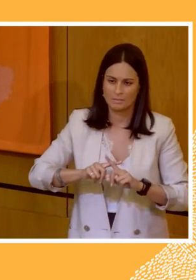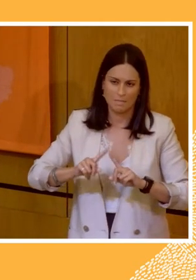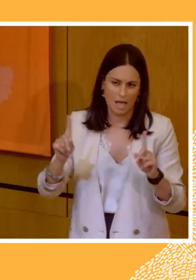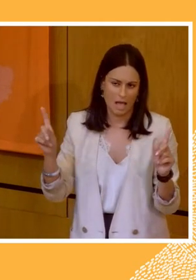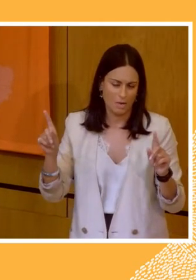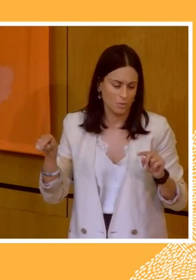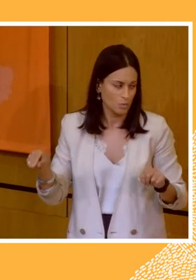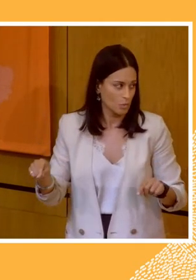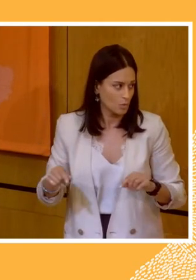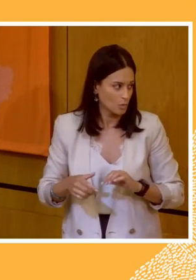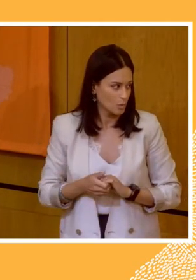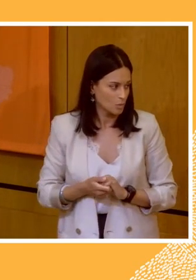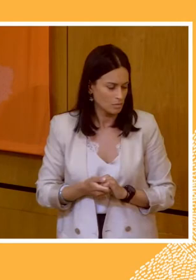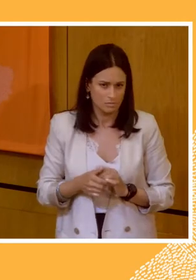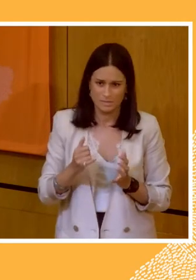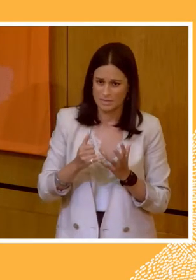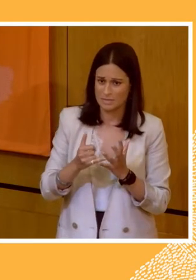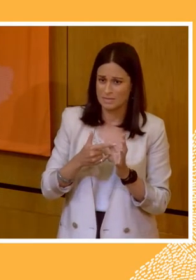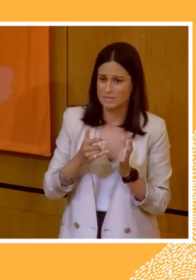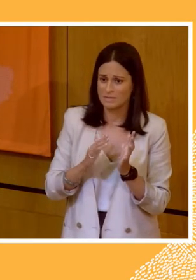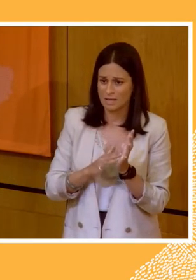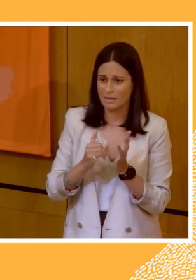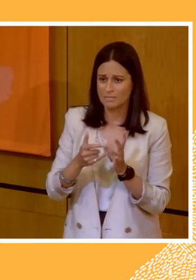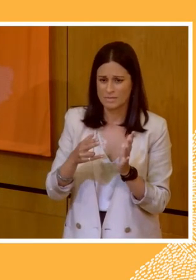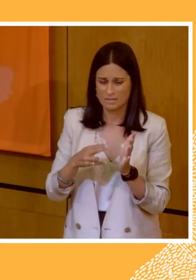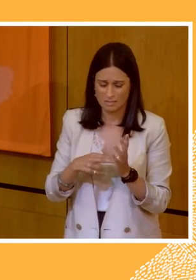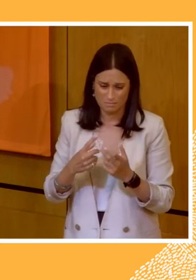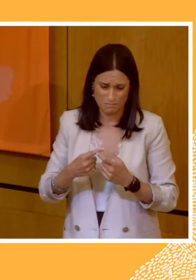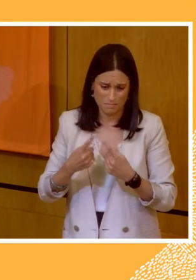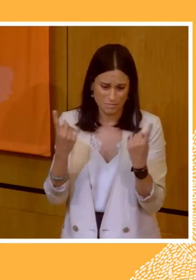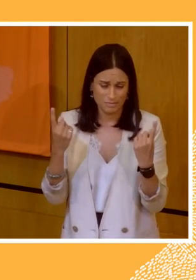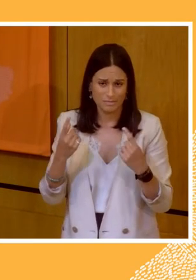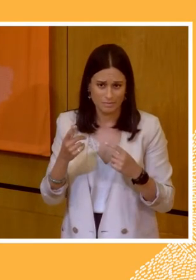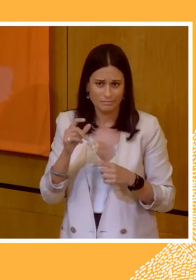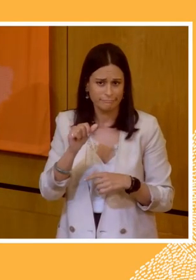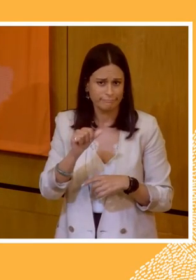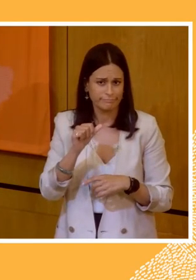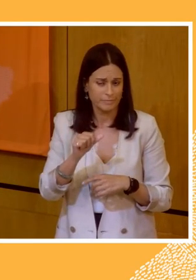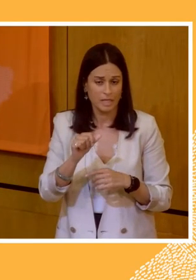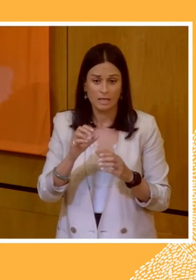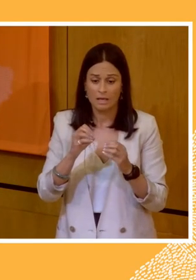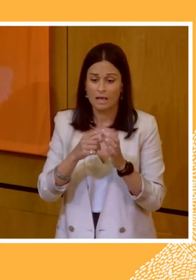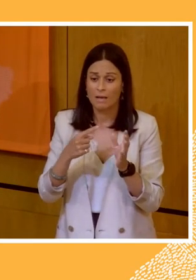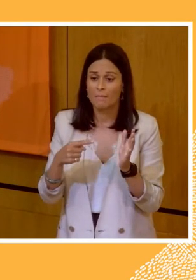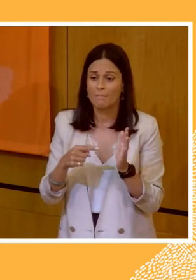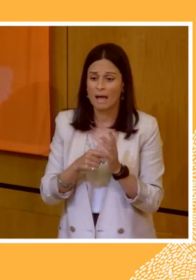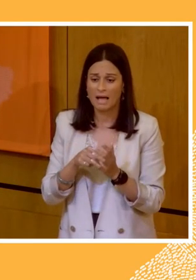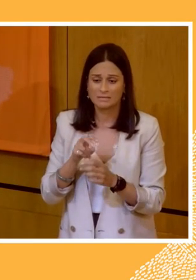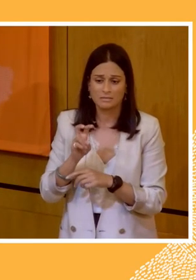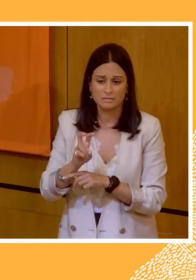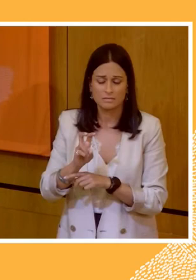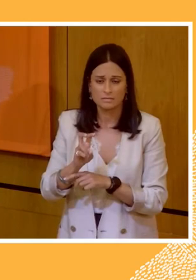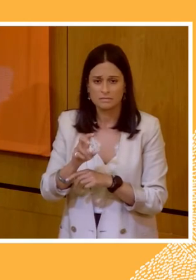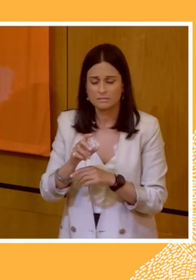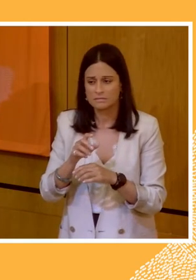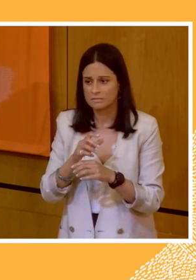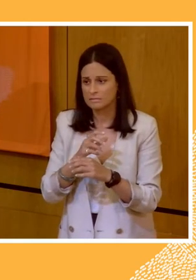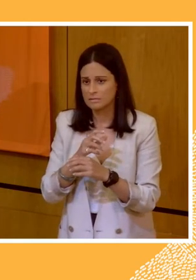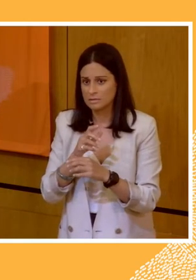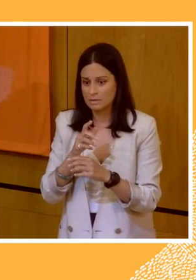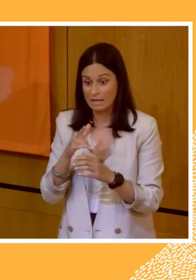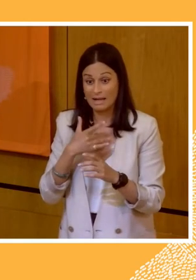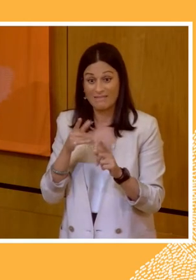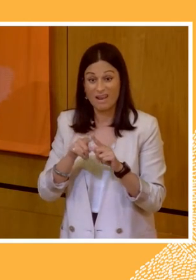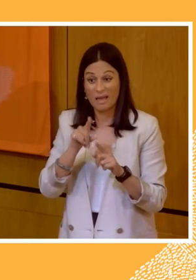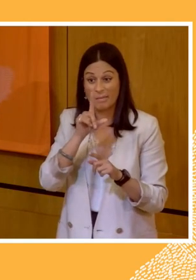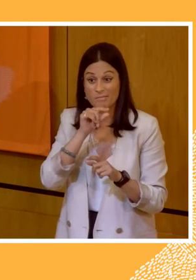it's different because different birds live. There are some birds which live deep, like the parrots.